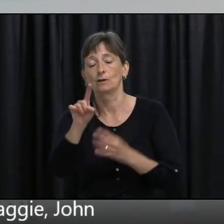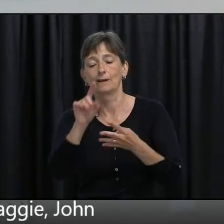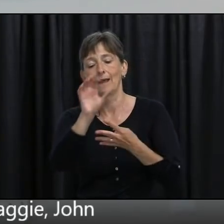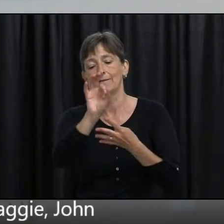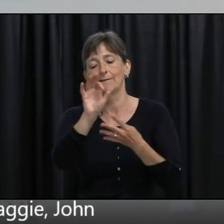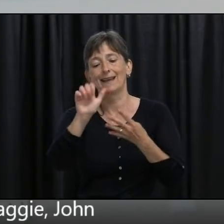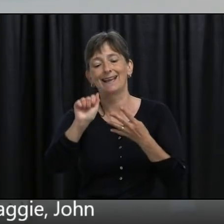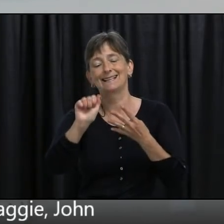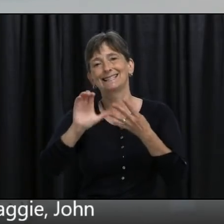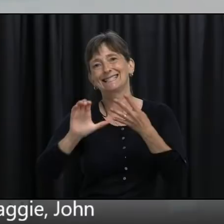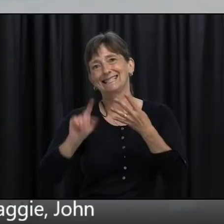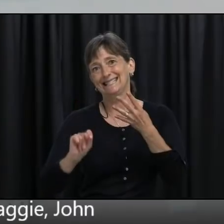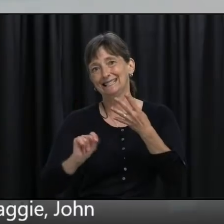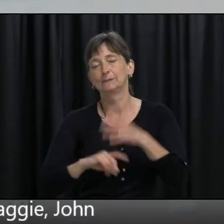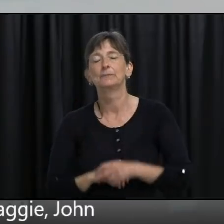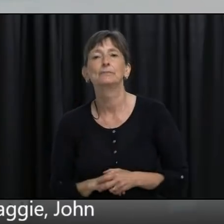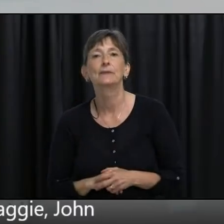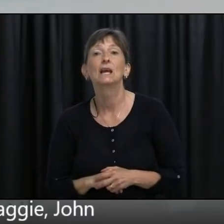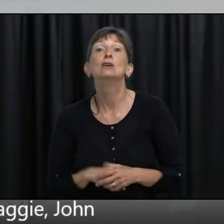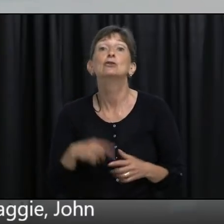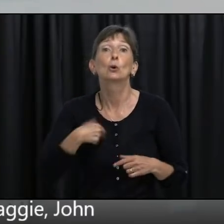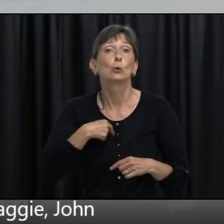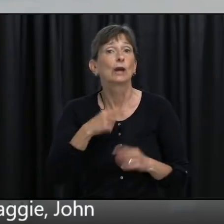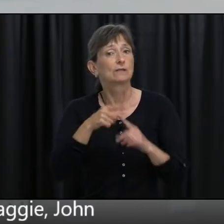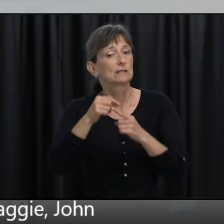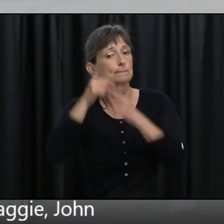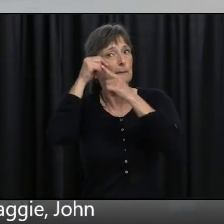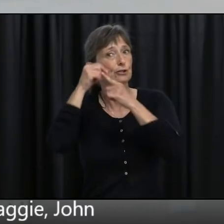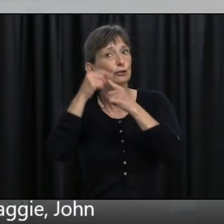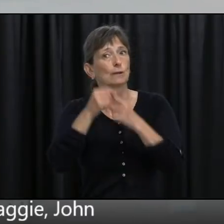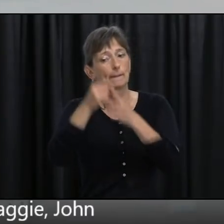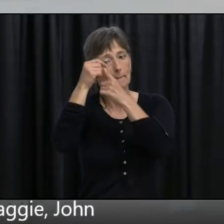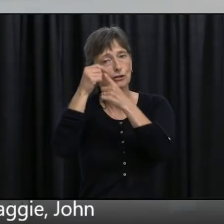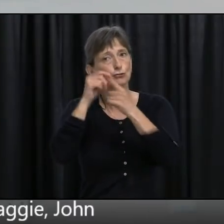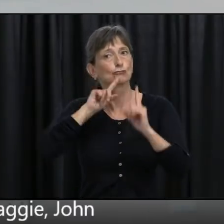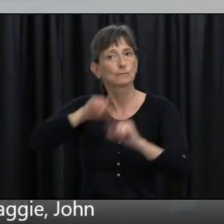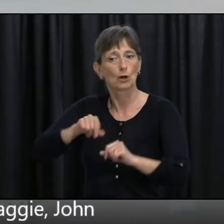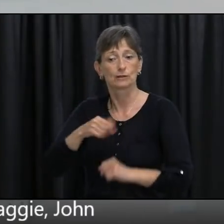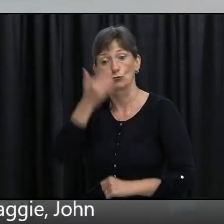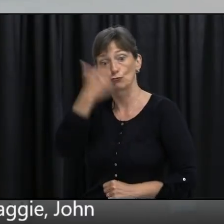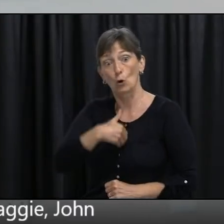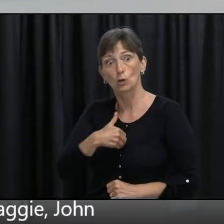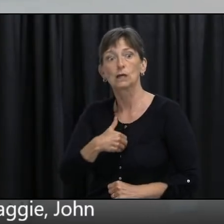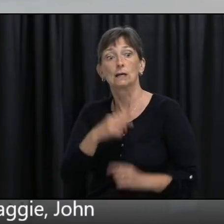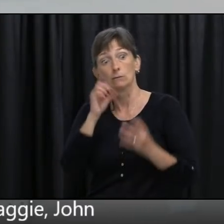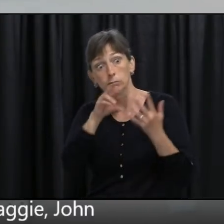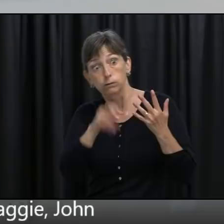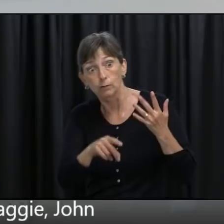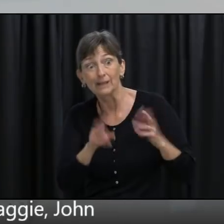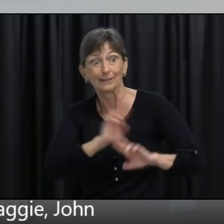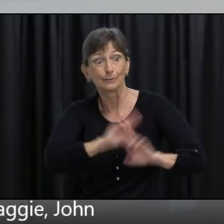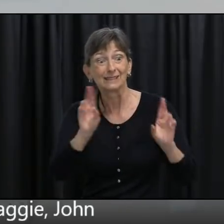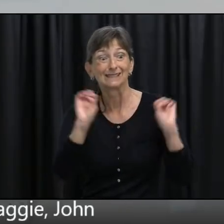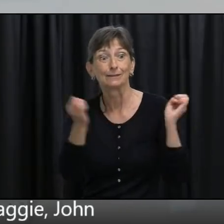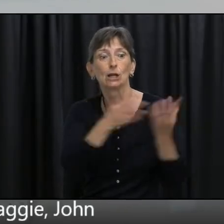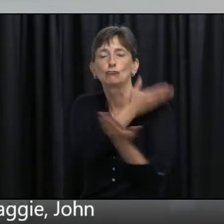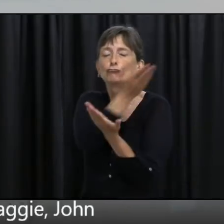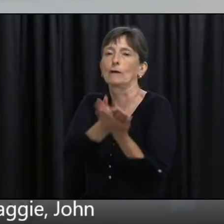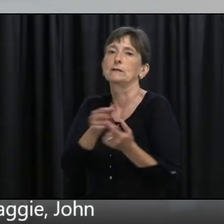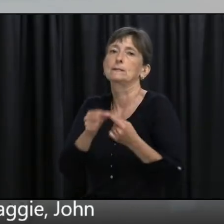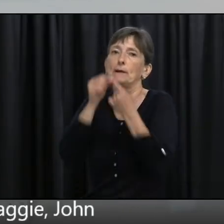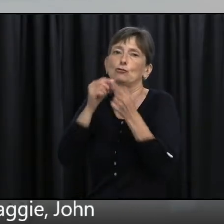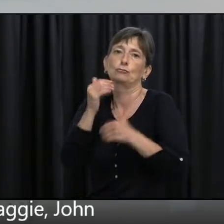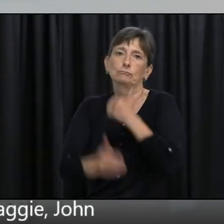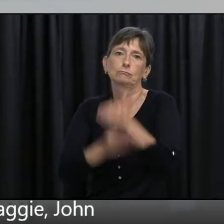they're taken straight to centres that are able to rapidly respond to those needs. And our successes in this area now with the